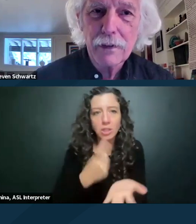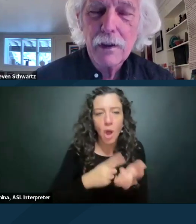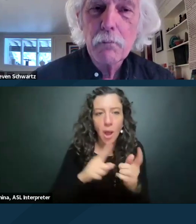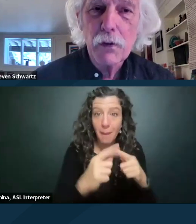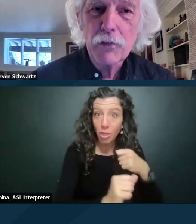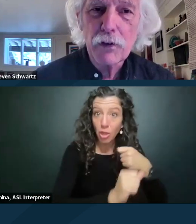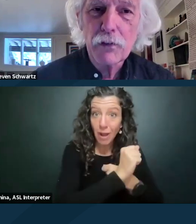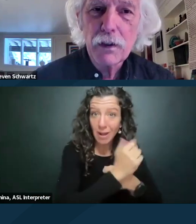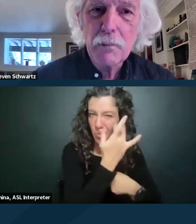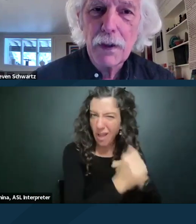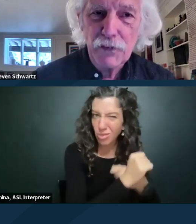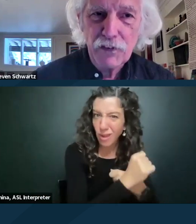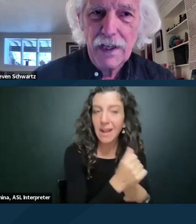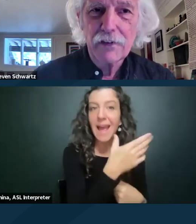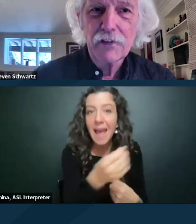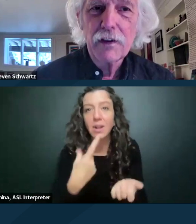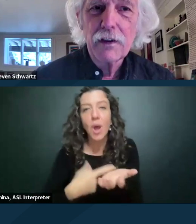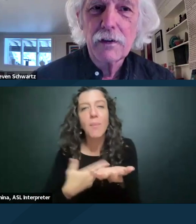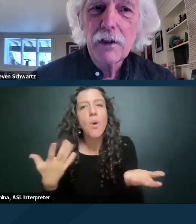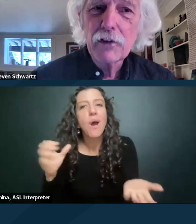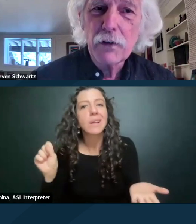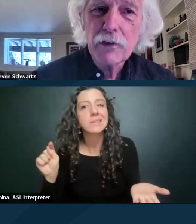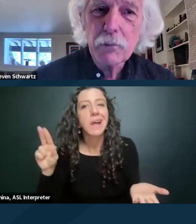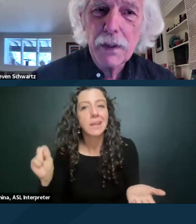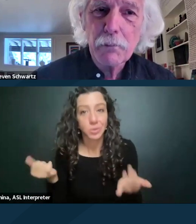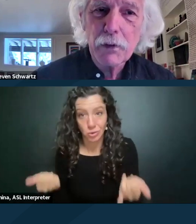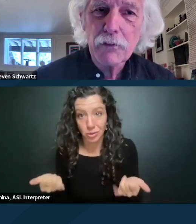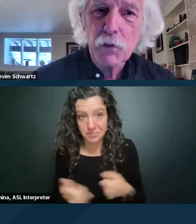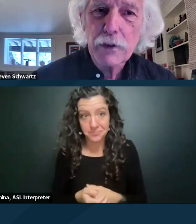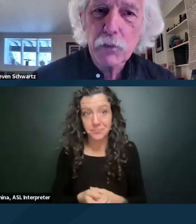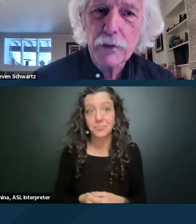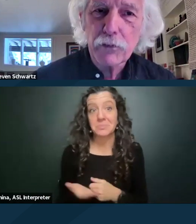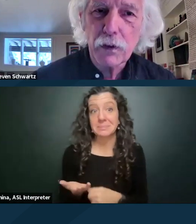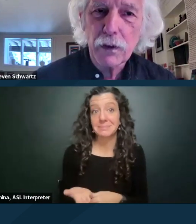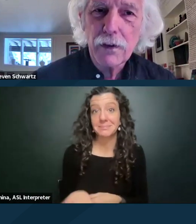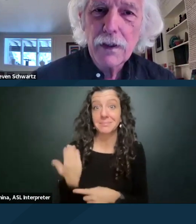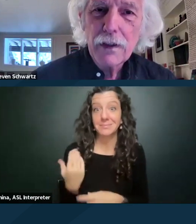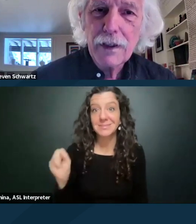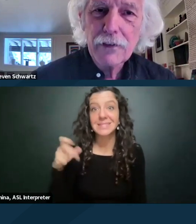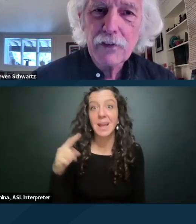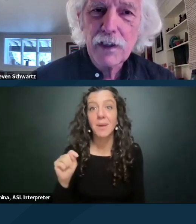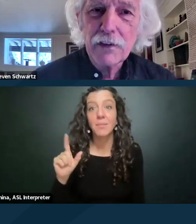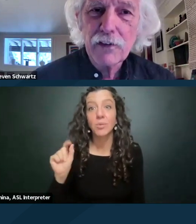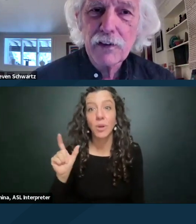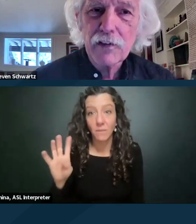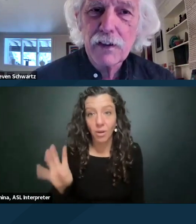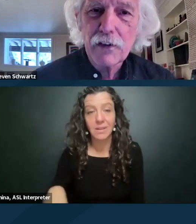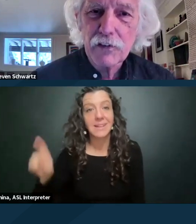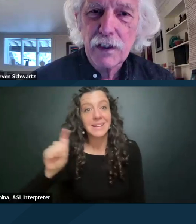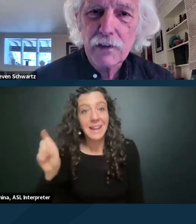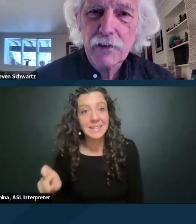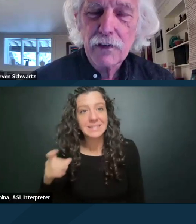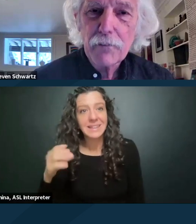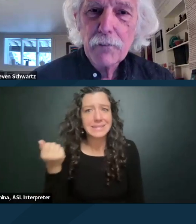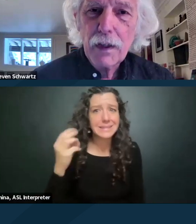threat, but also about the status. So in September of 2024, Texas and 16